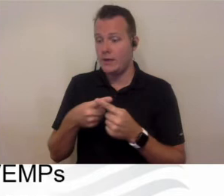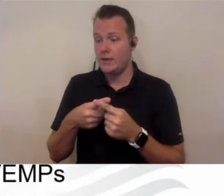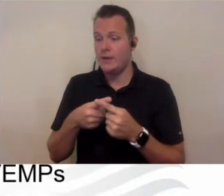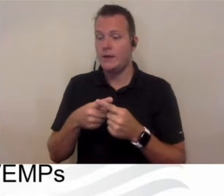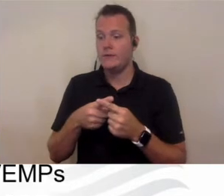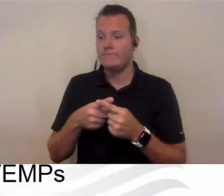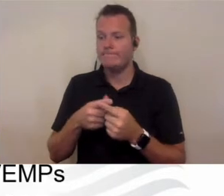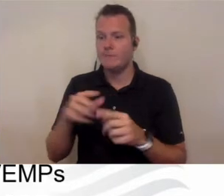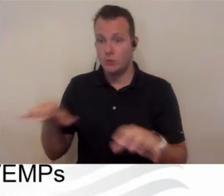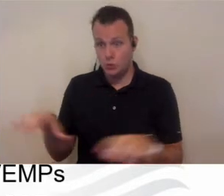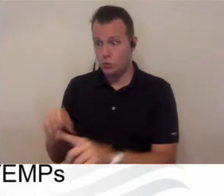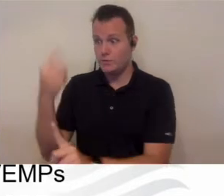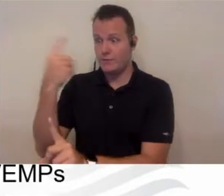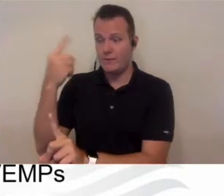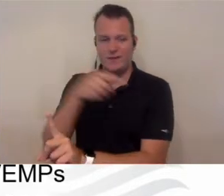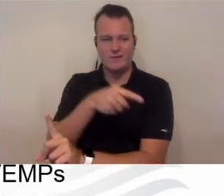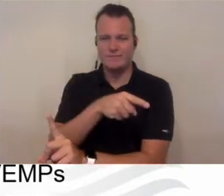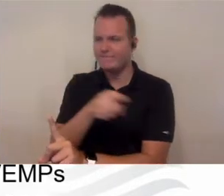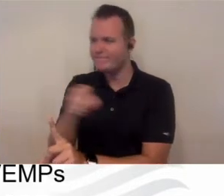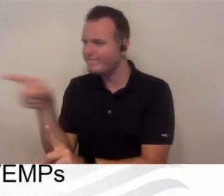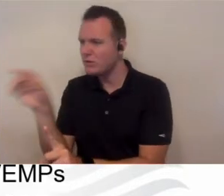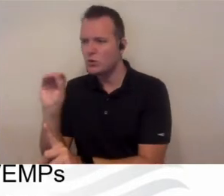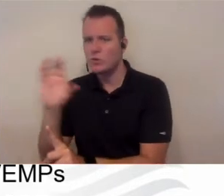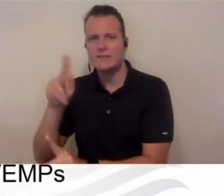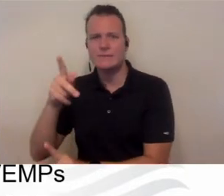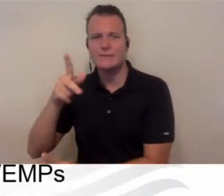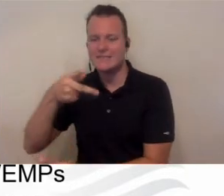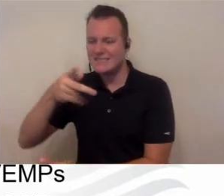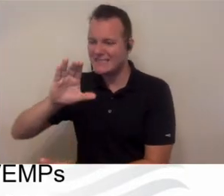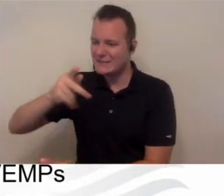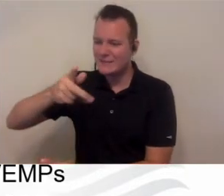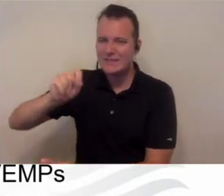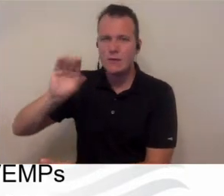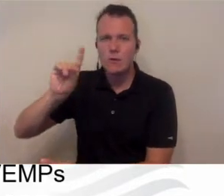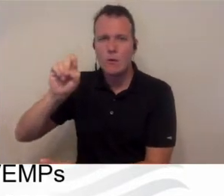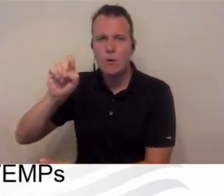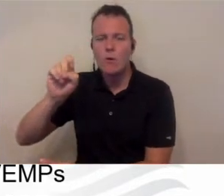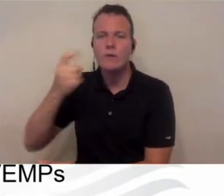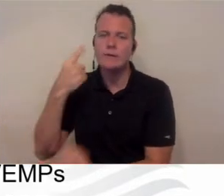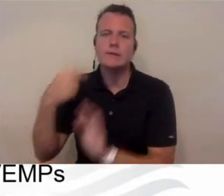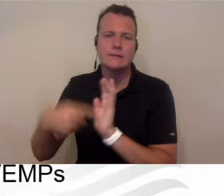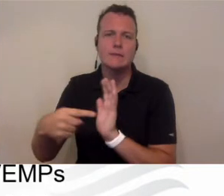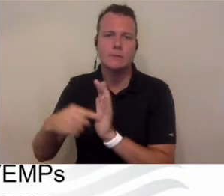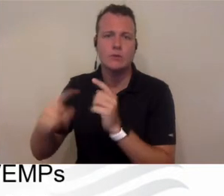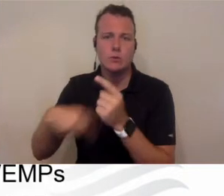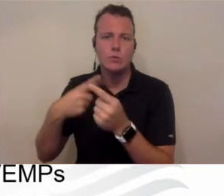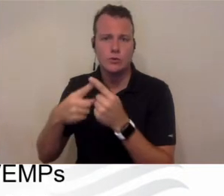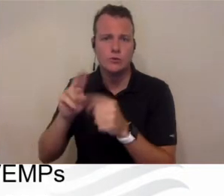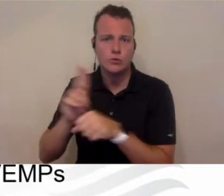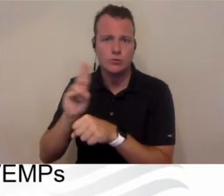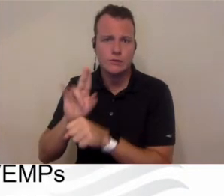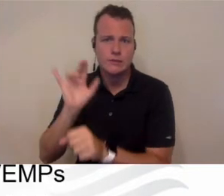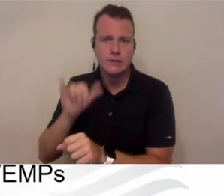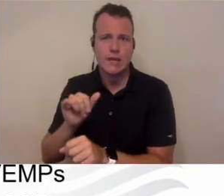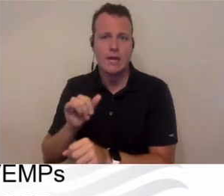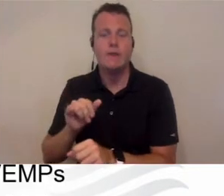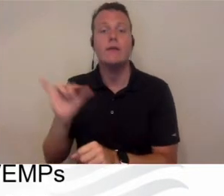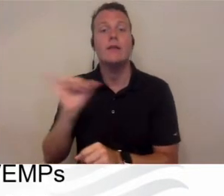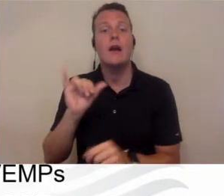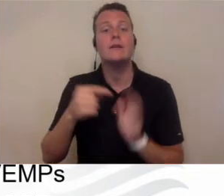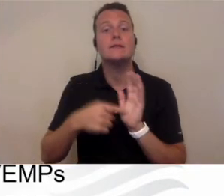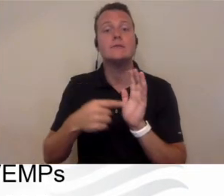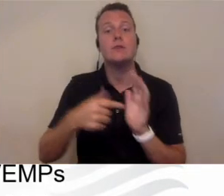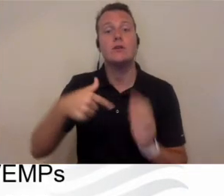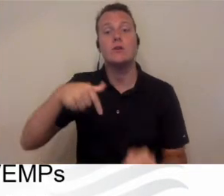code, and there's examples of when you would use it, like for the quicksand, for